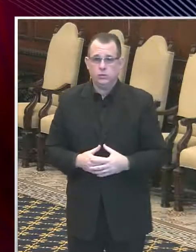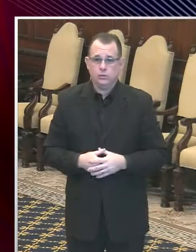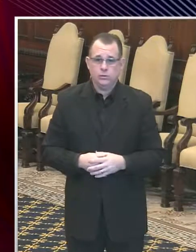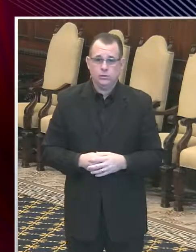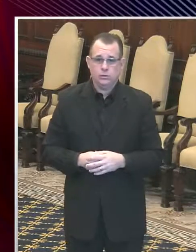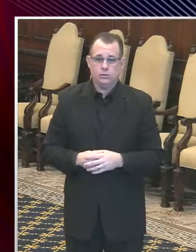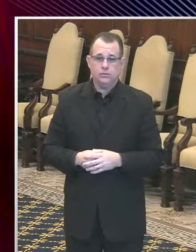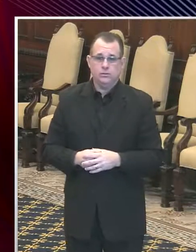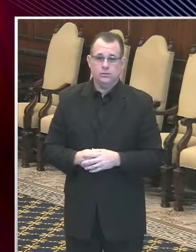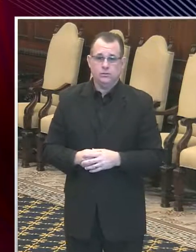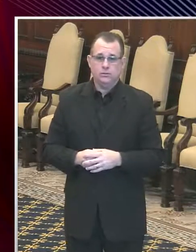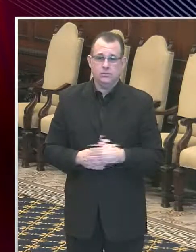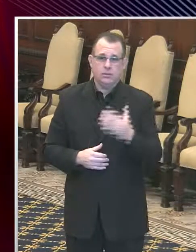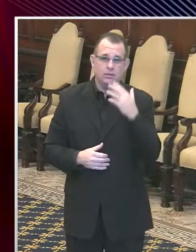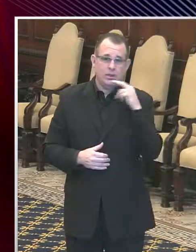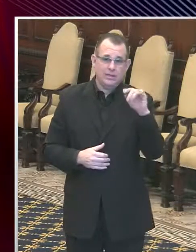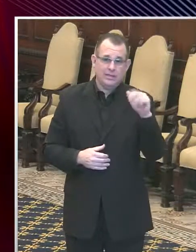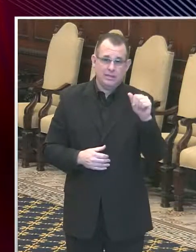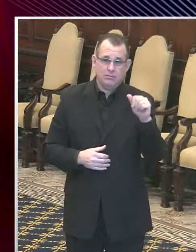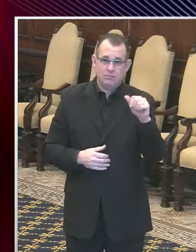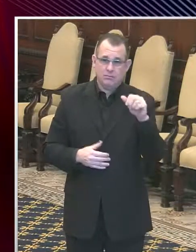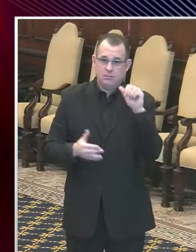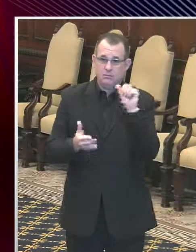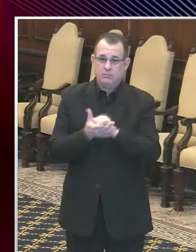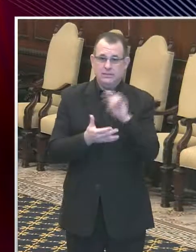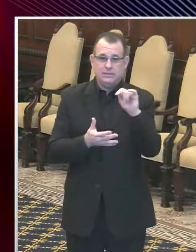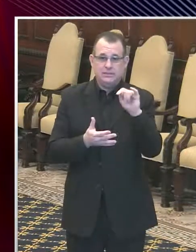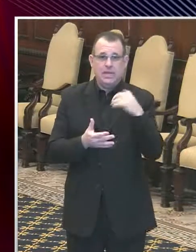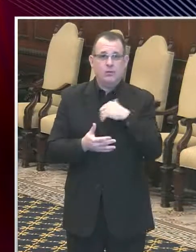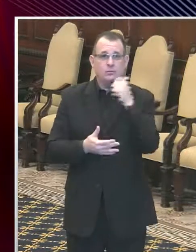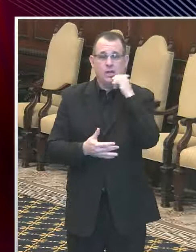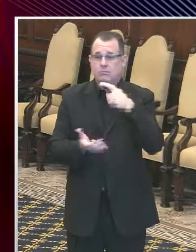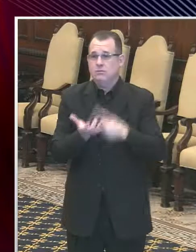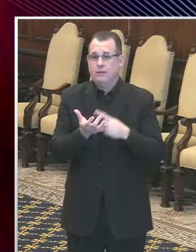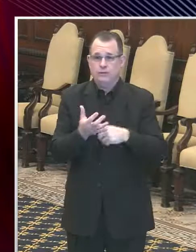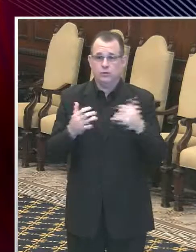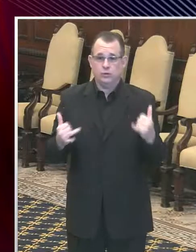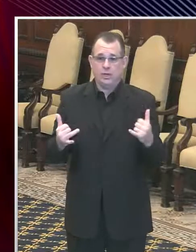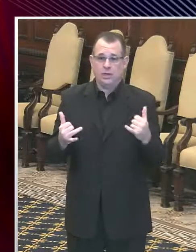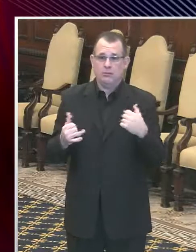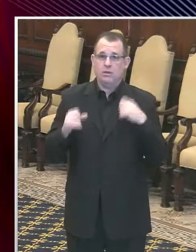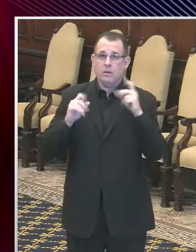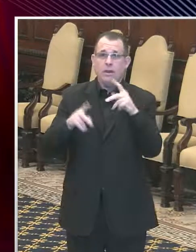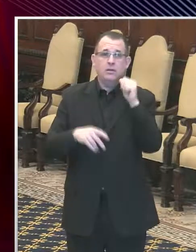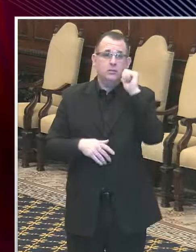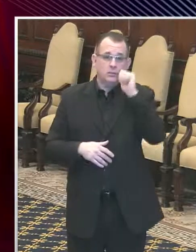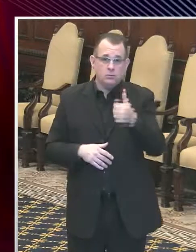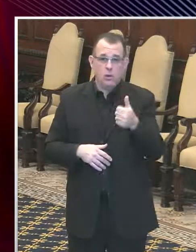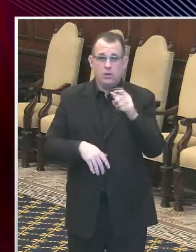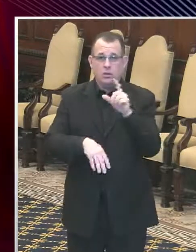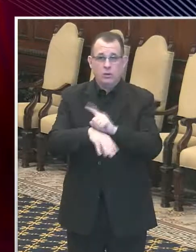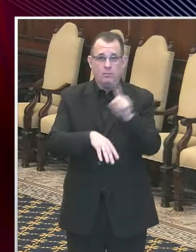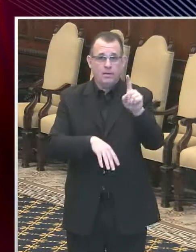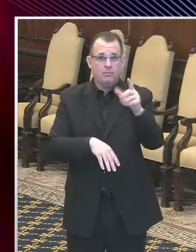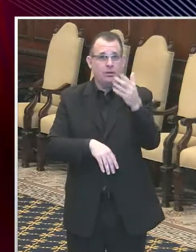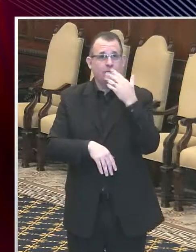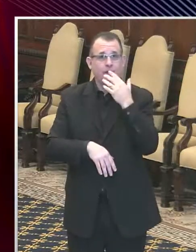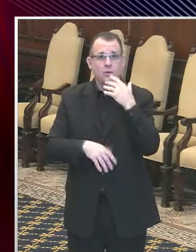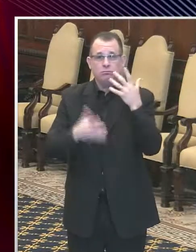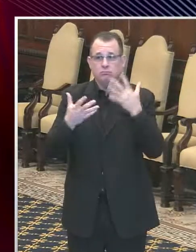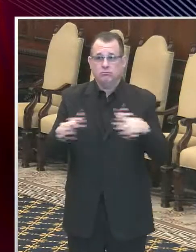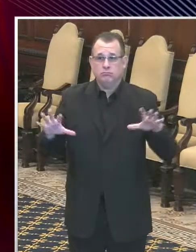Okay, thank you, Nina. And that concludes our daily briefing. We will be back tomorrow at 1 p.m. Thank you all.